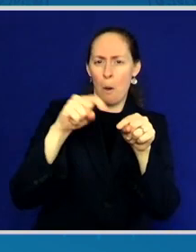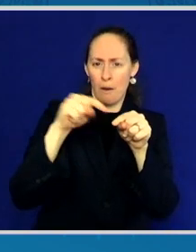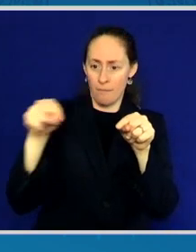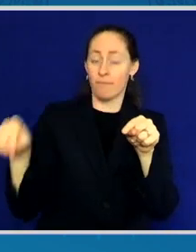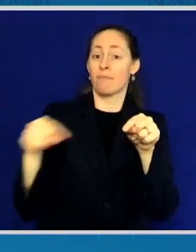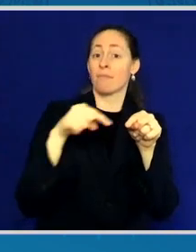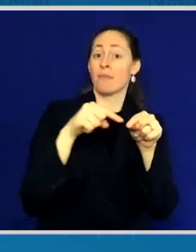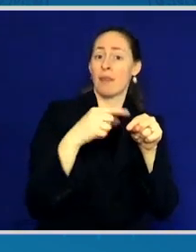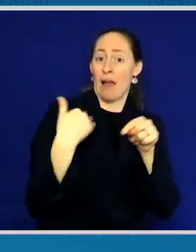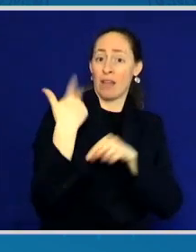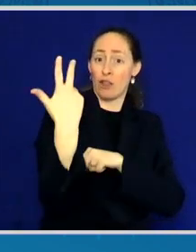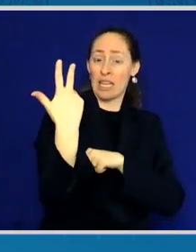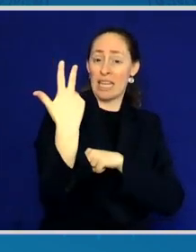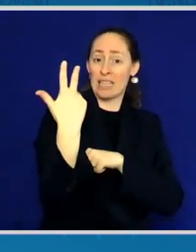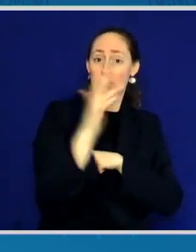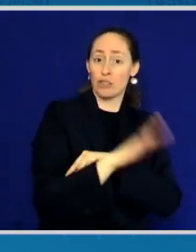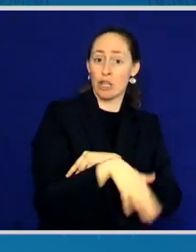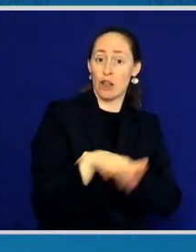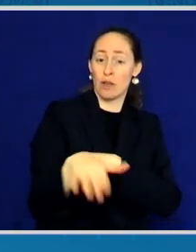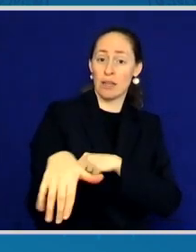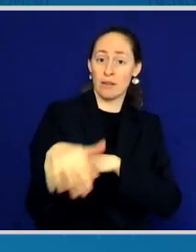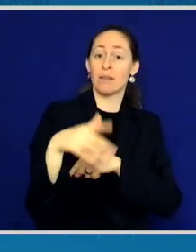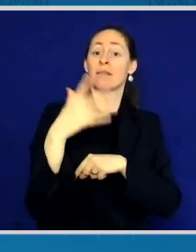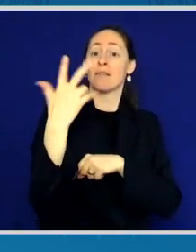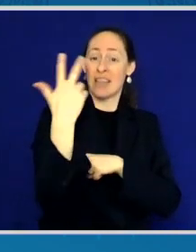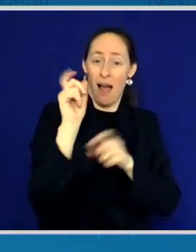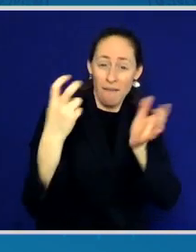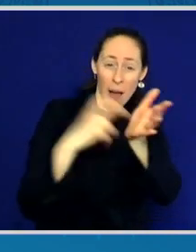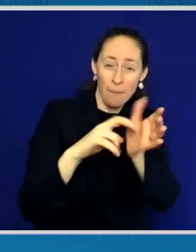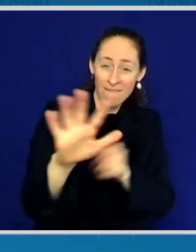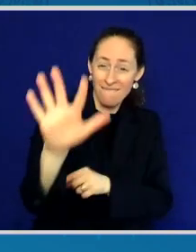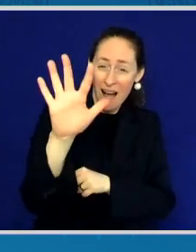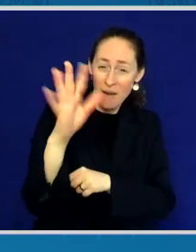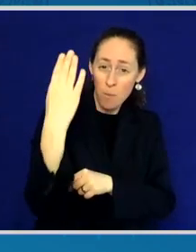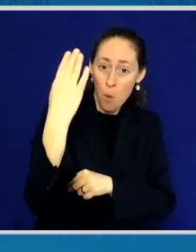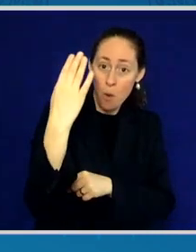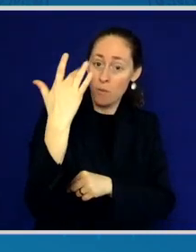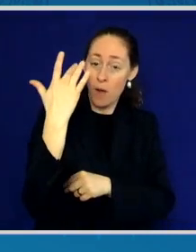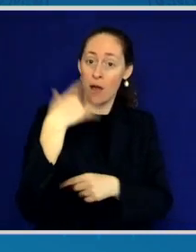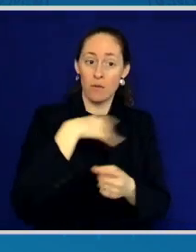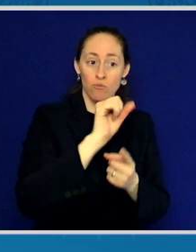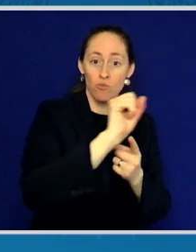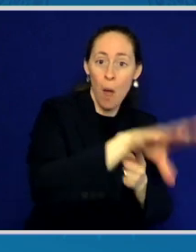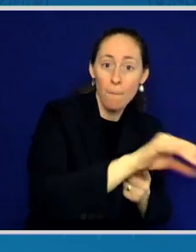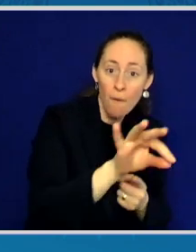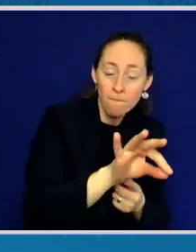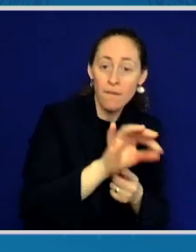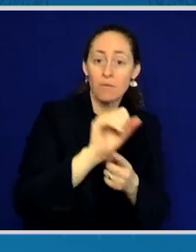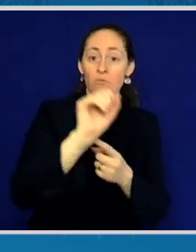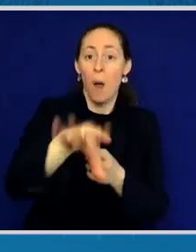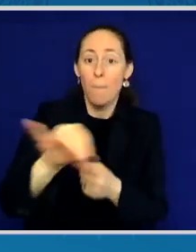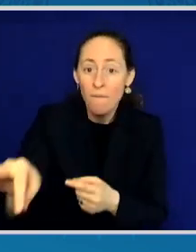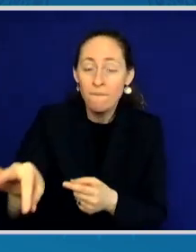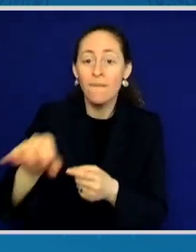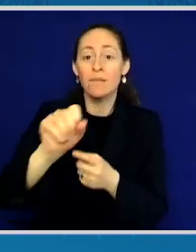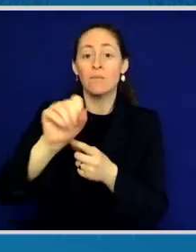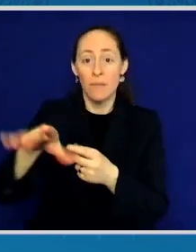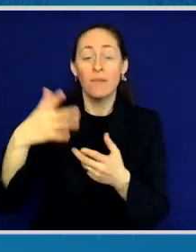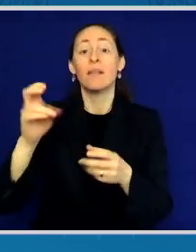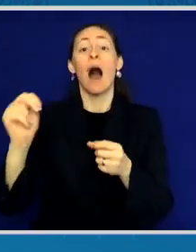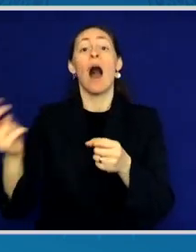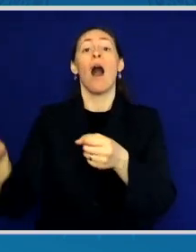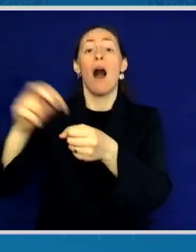She has to get up at 5 a.m., to drop her kids off 2 zones away, come back to the university to